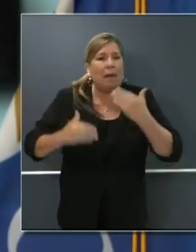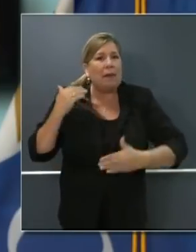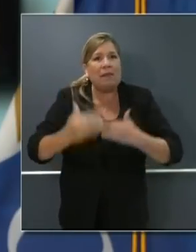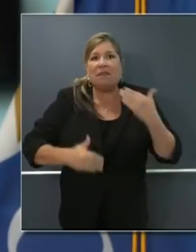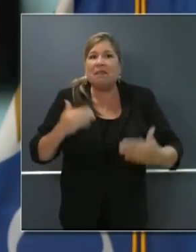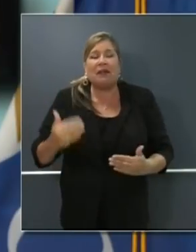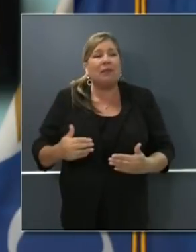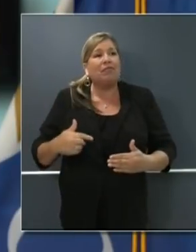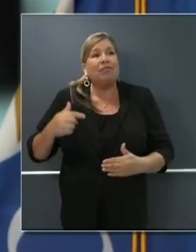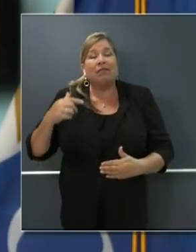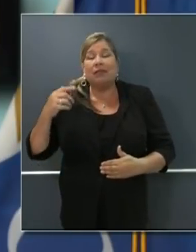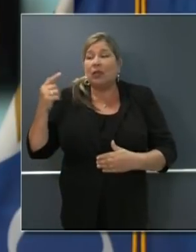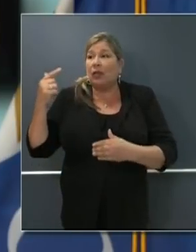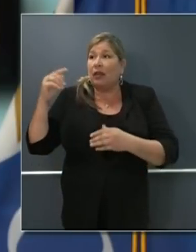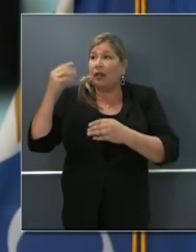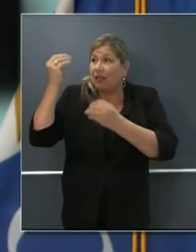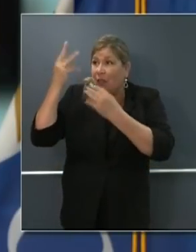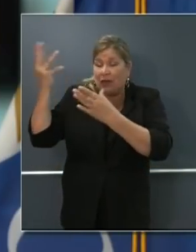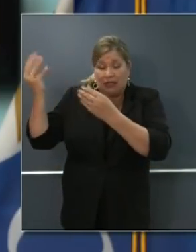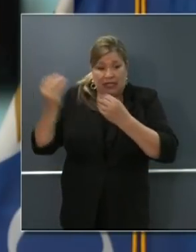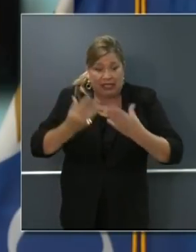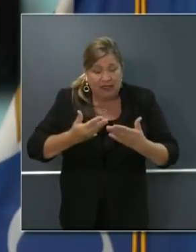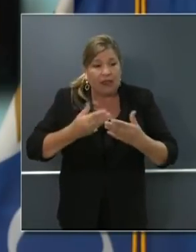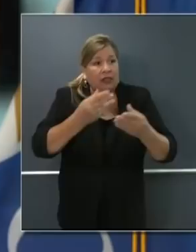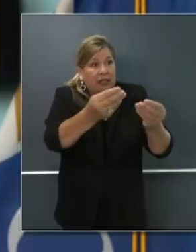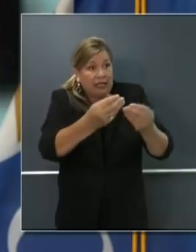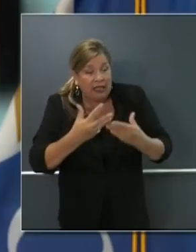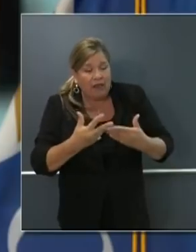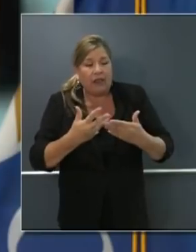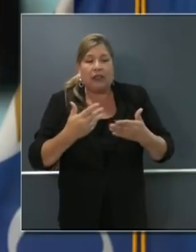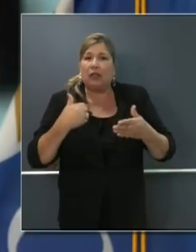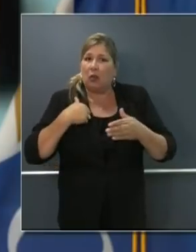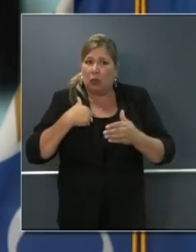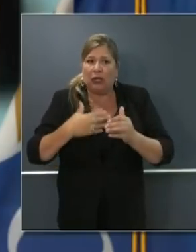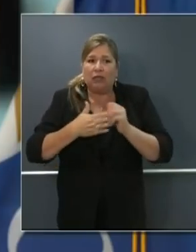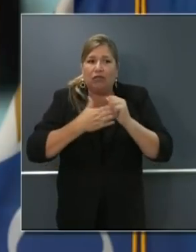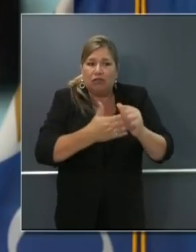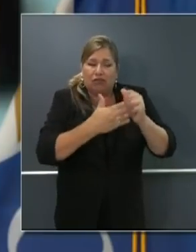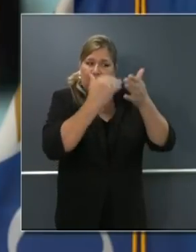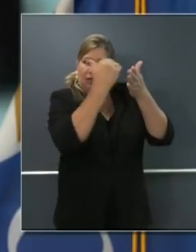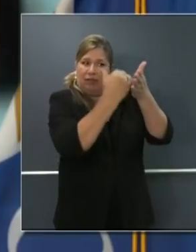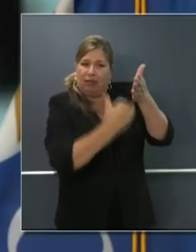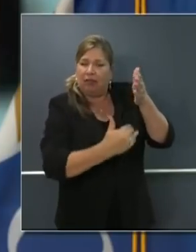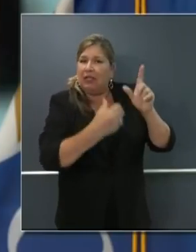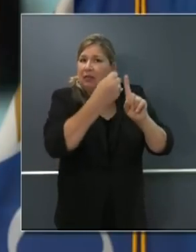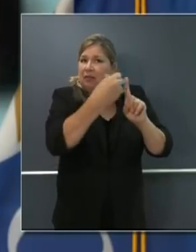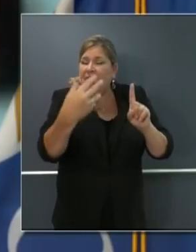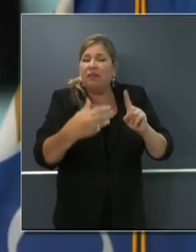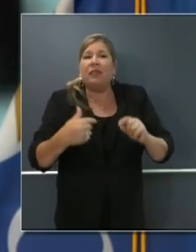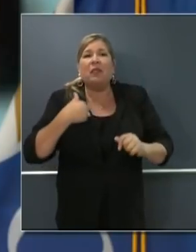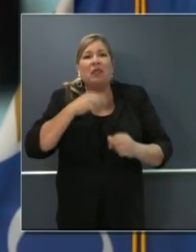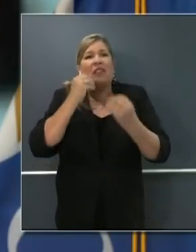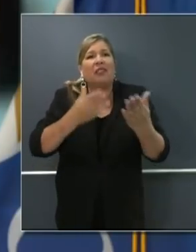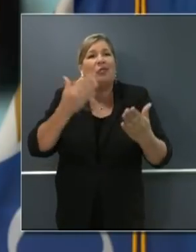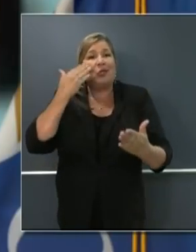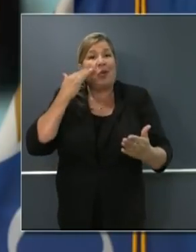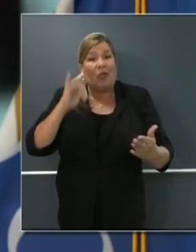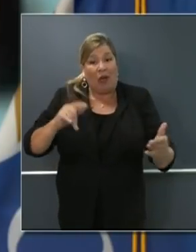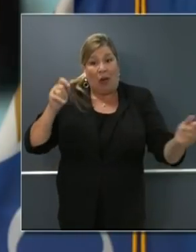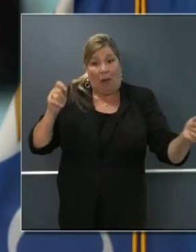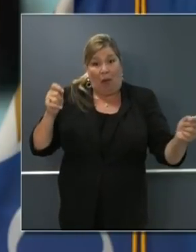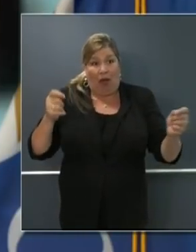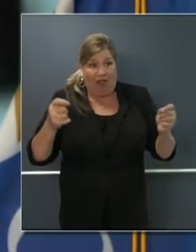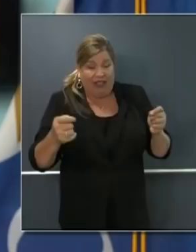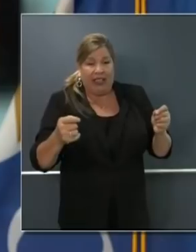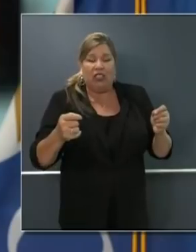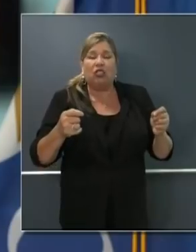the guidance with the consideration that these modifications will be in place in the next number of weeks,